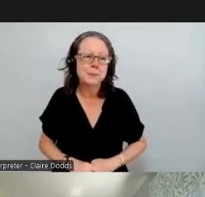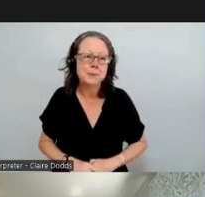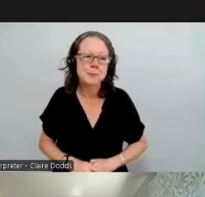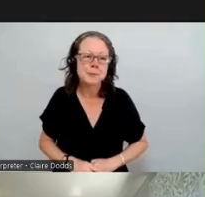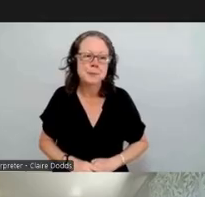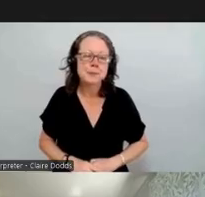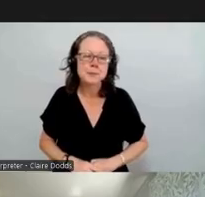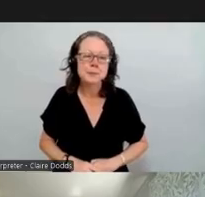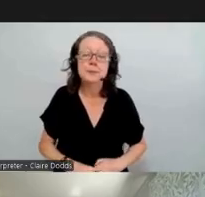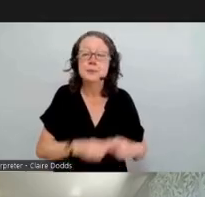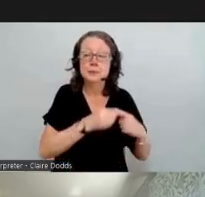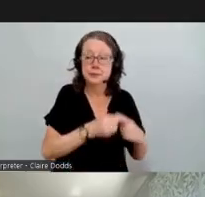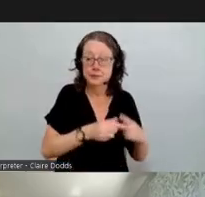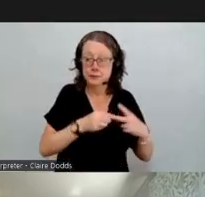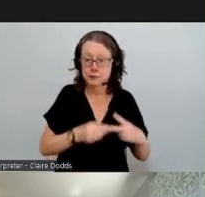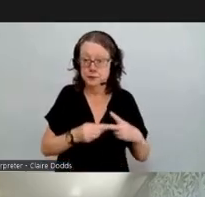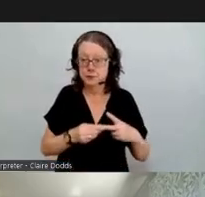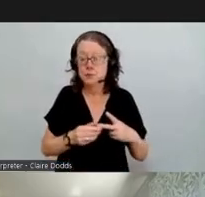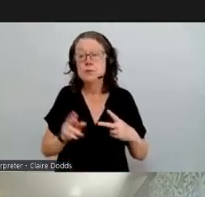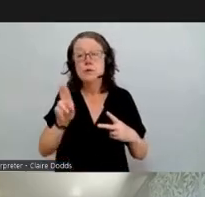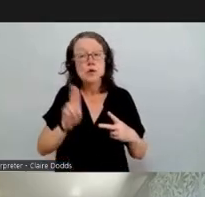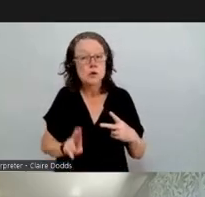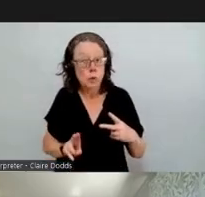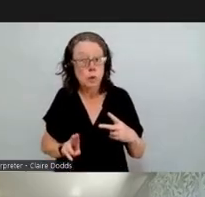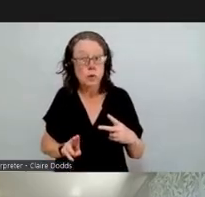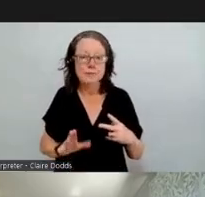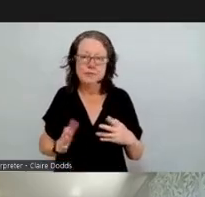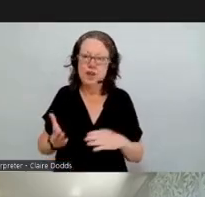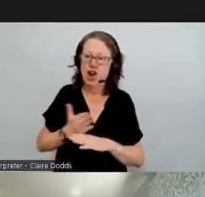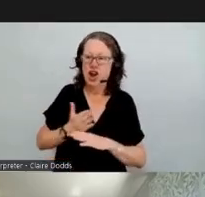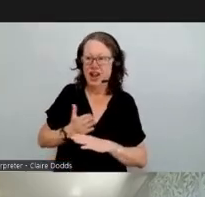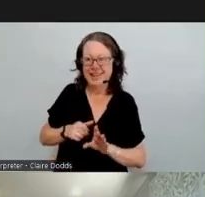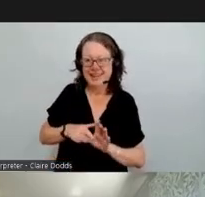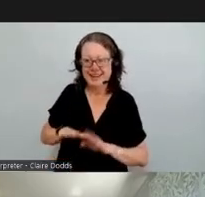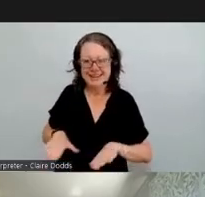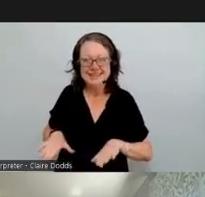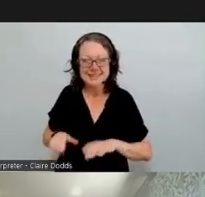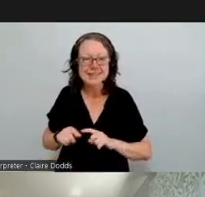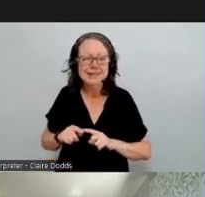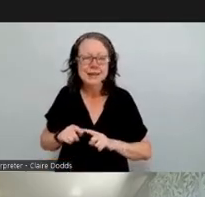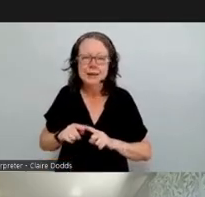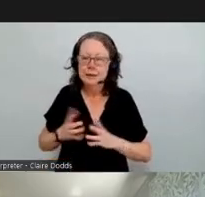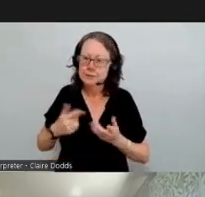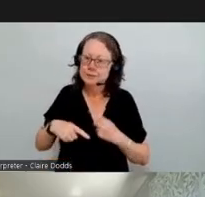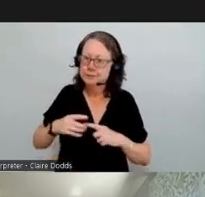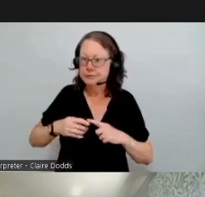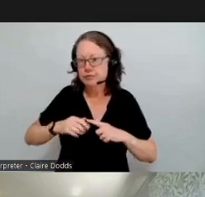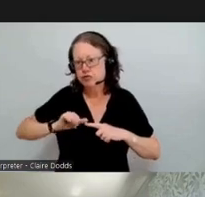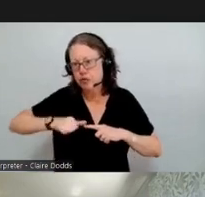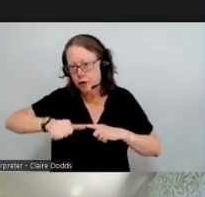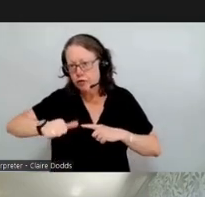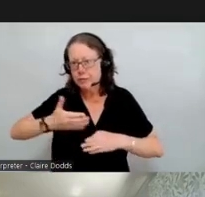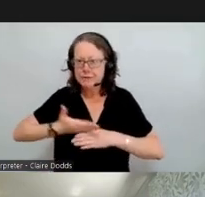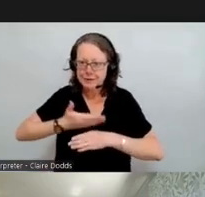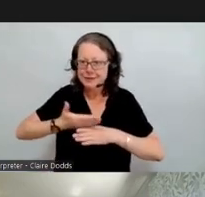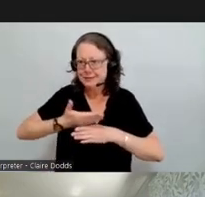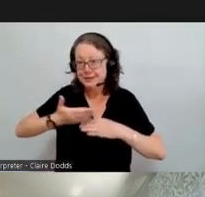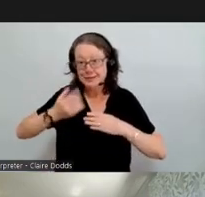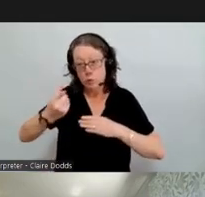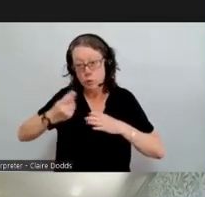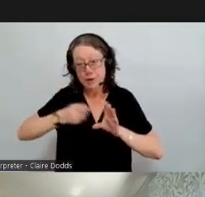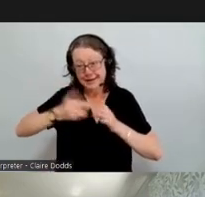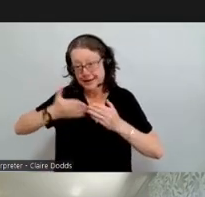schools and early years settings, we're delivering a year-long programme of activity, which is designed to both support early